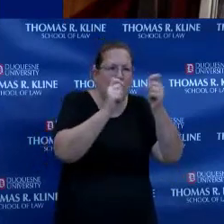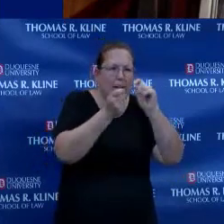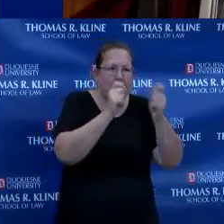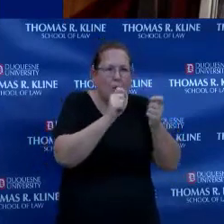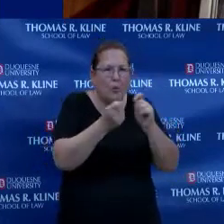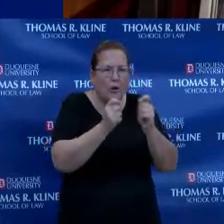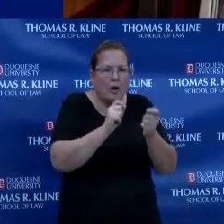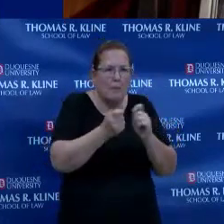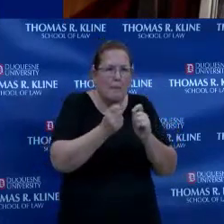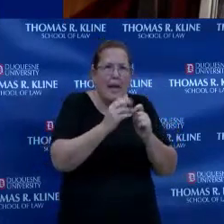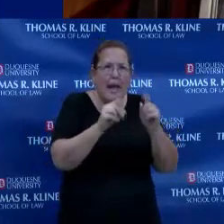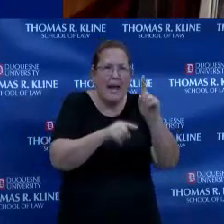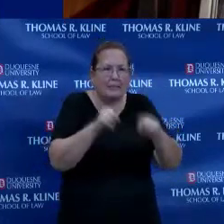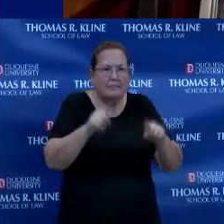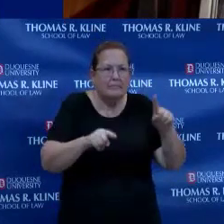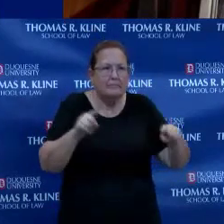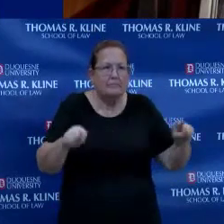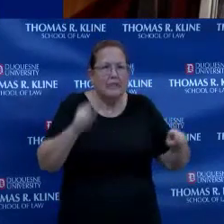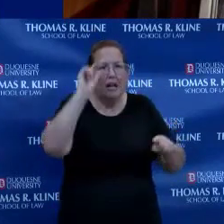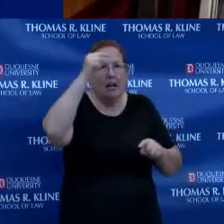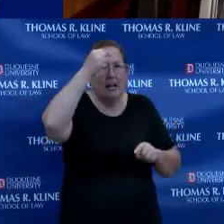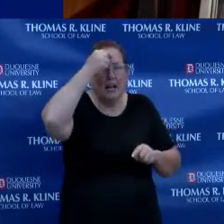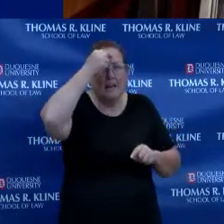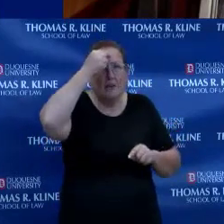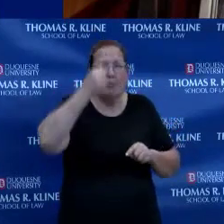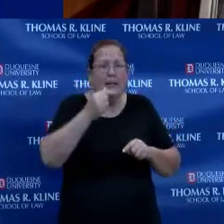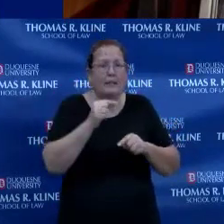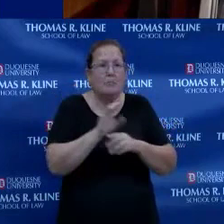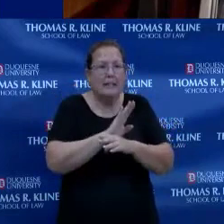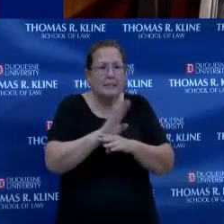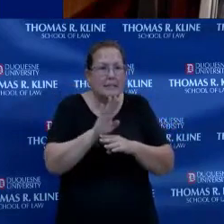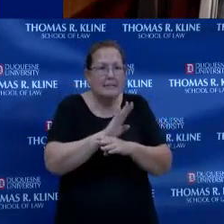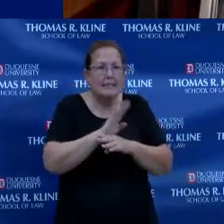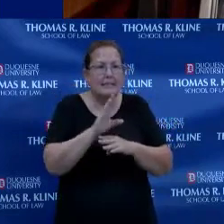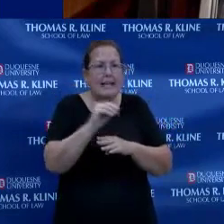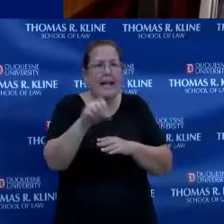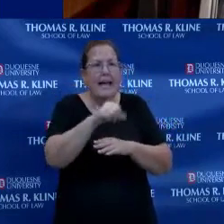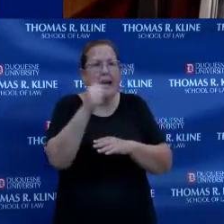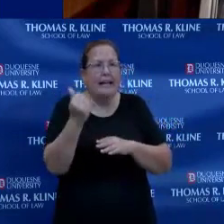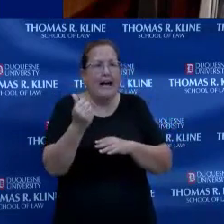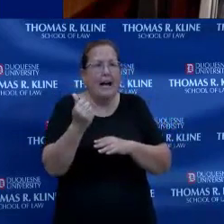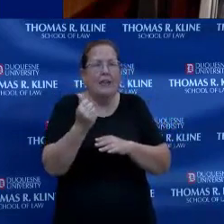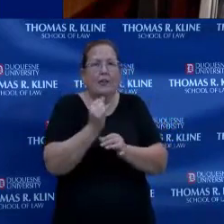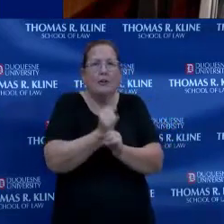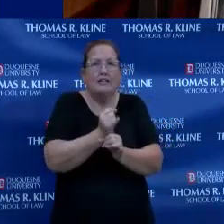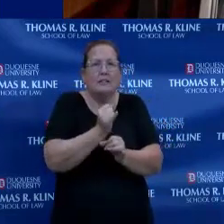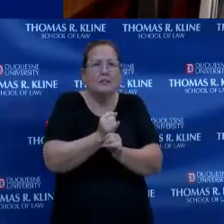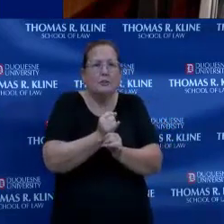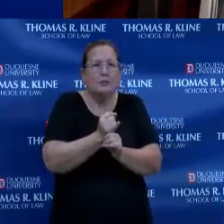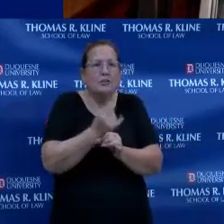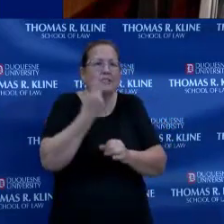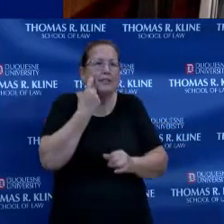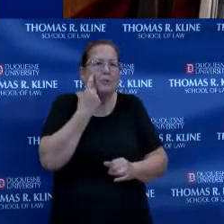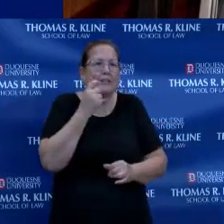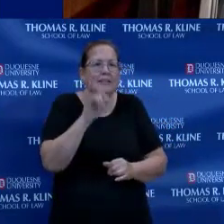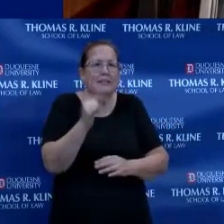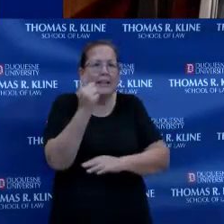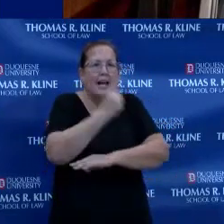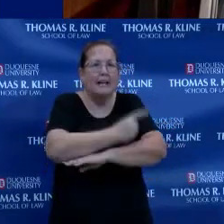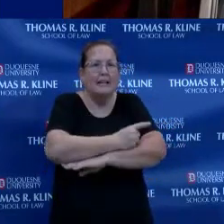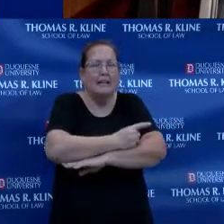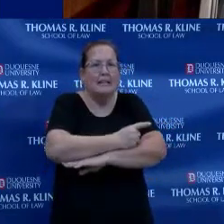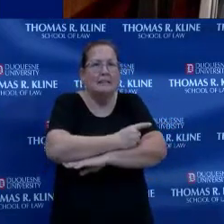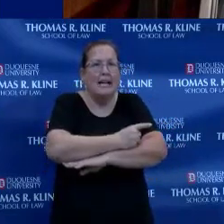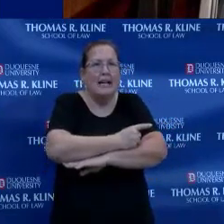measures by corporations, government entities, and other institutions. In recent decades, he has emerged as